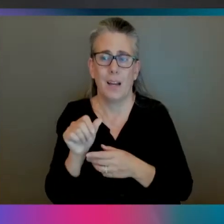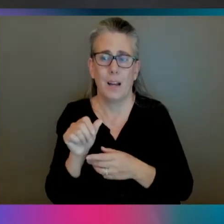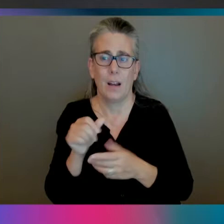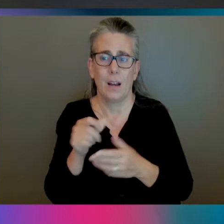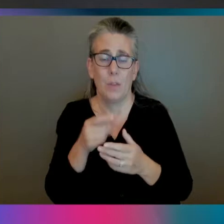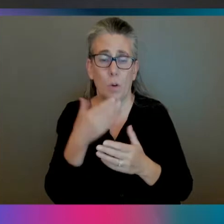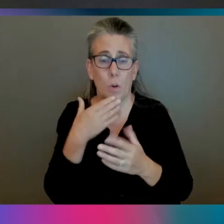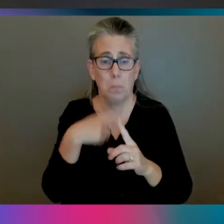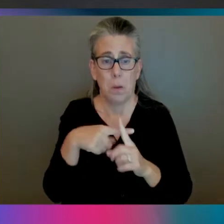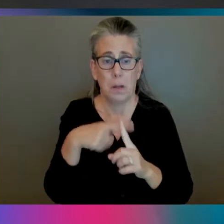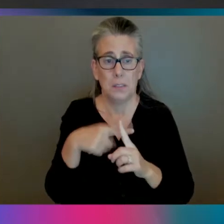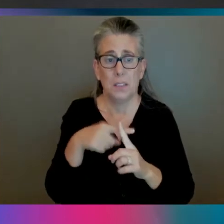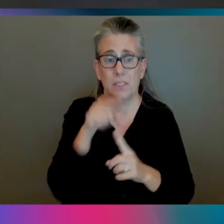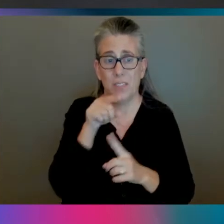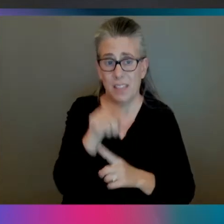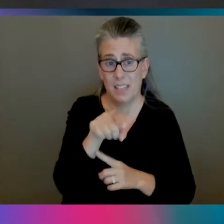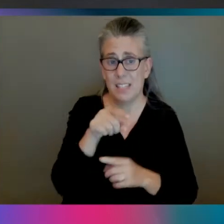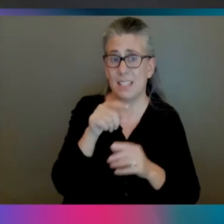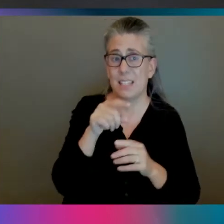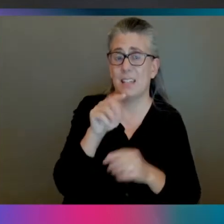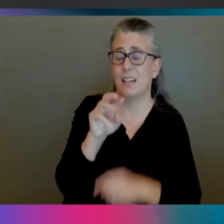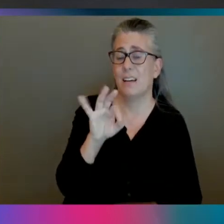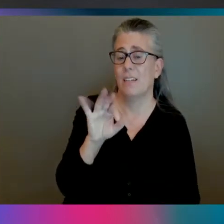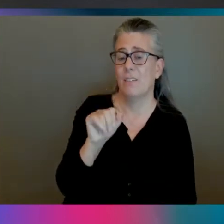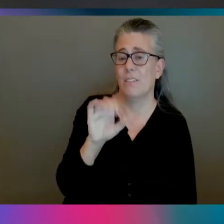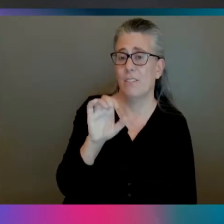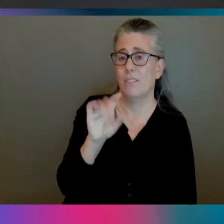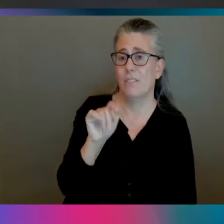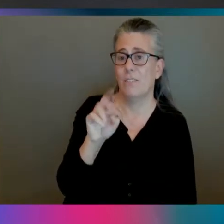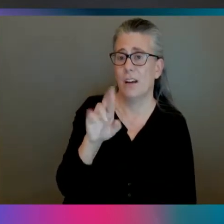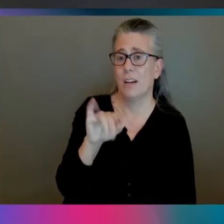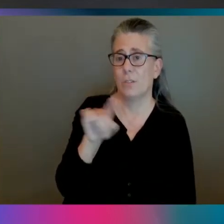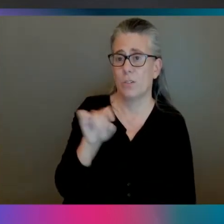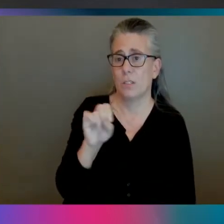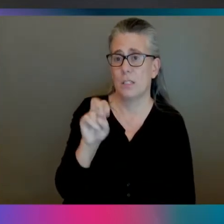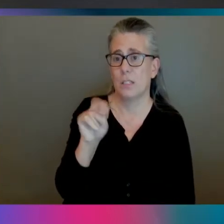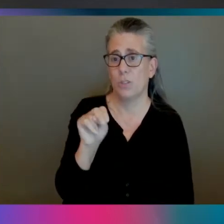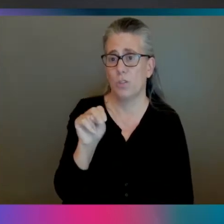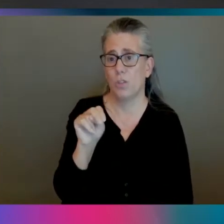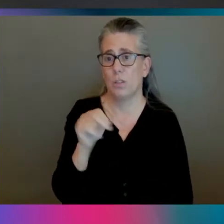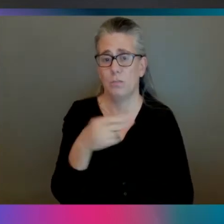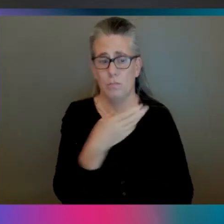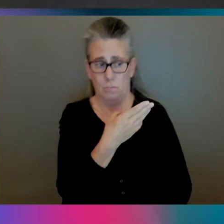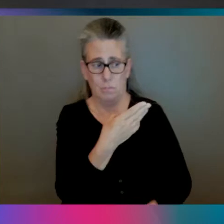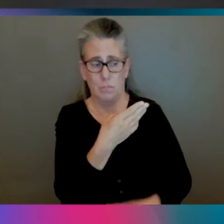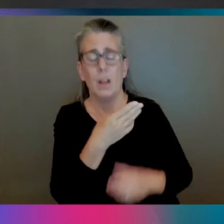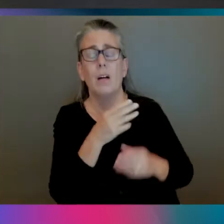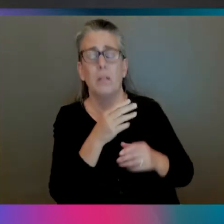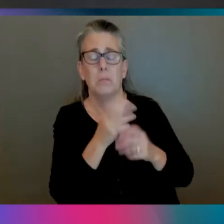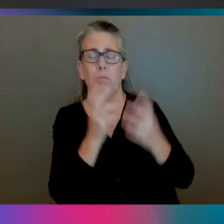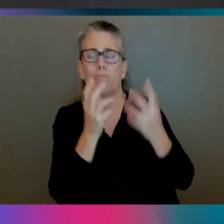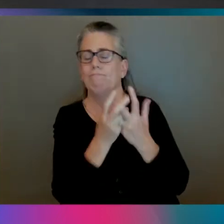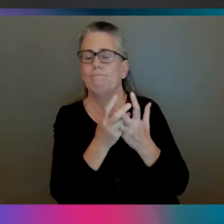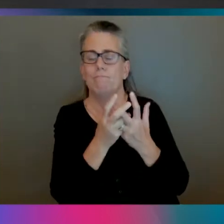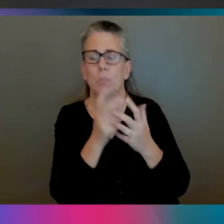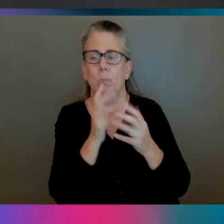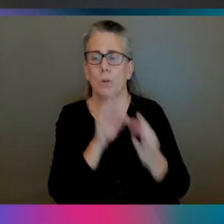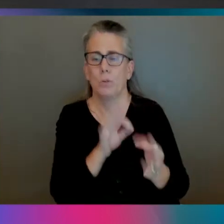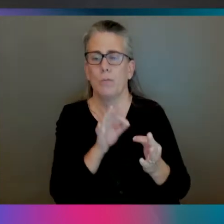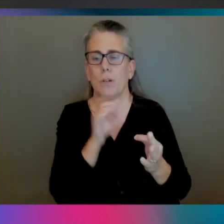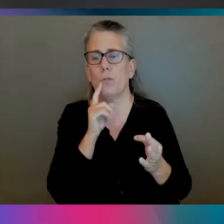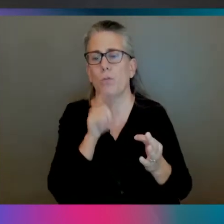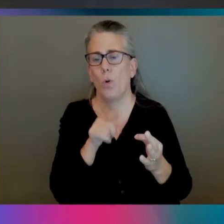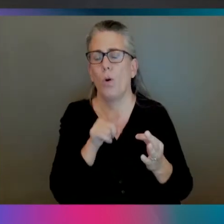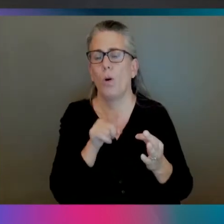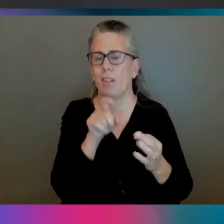built for this. Okay, so we don't have to worry about the math and memorizing all the math and doing the numbers and having meme images fly past